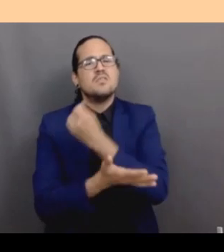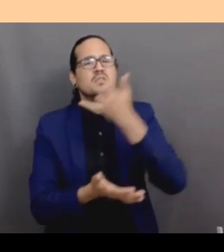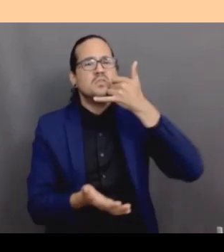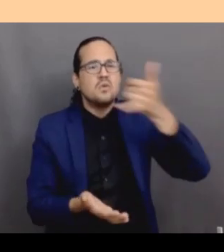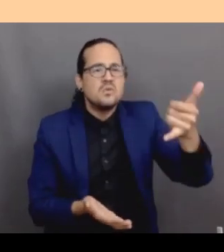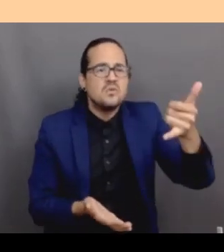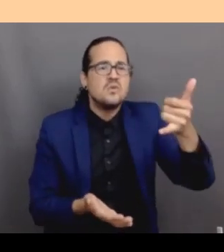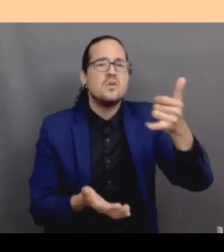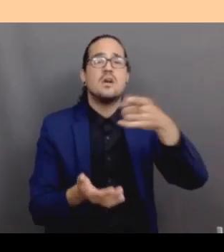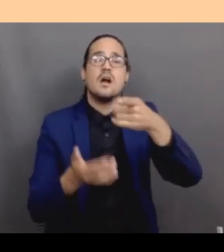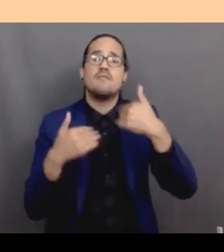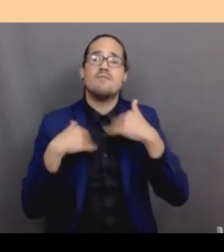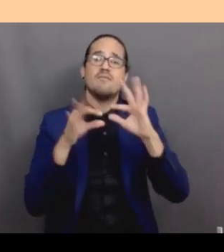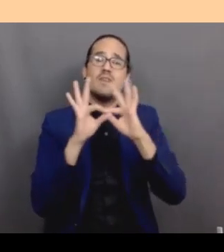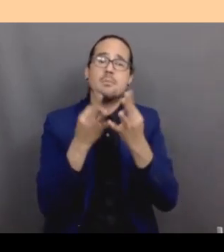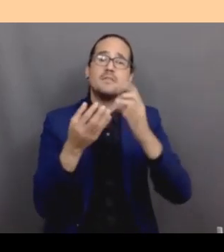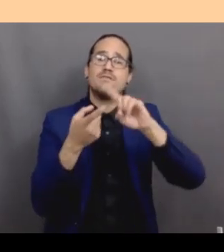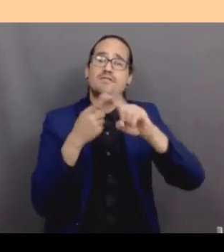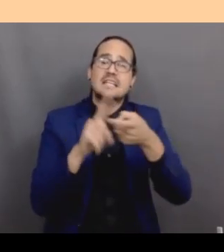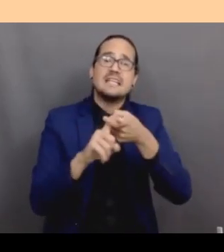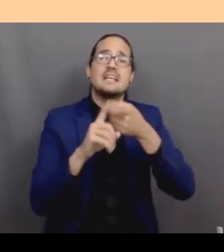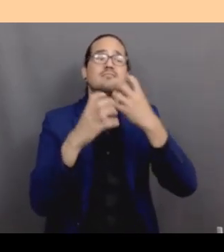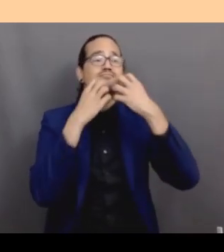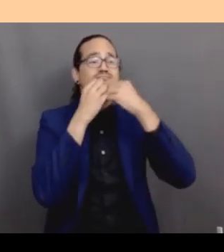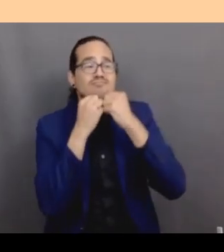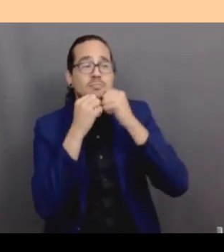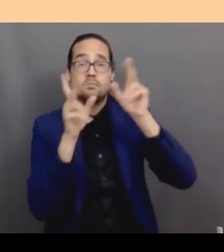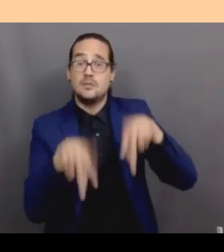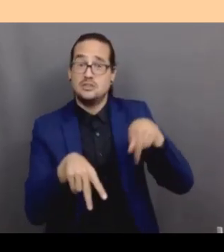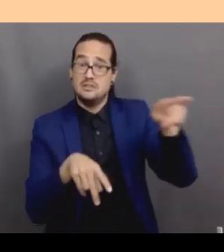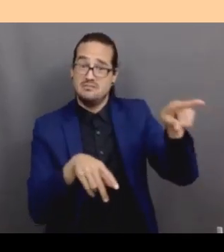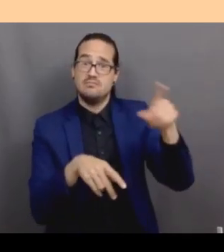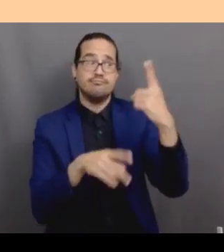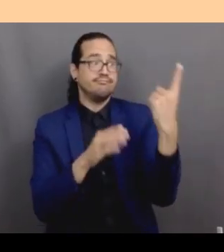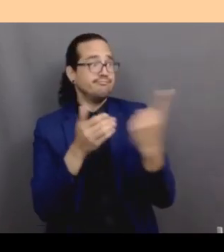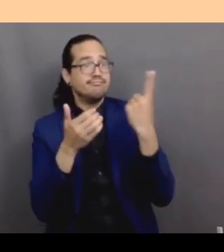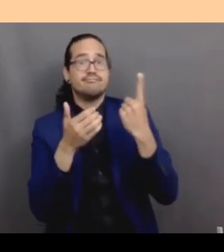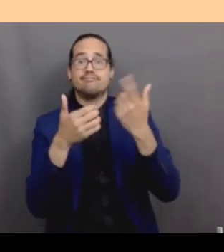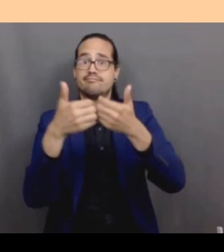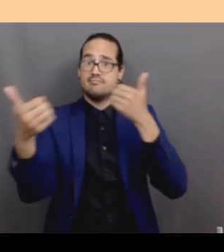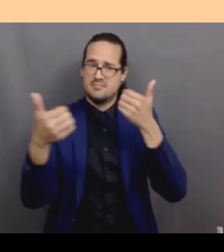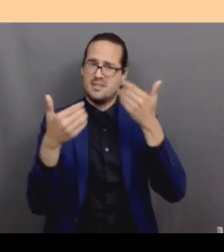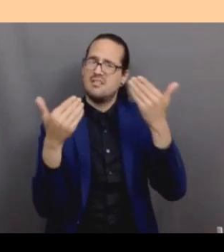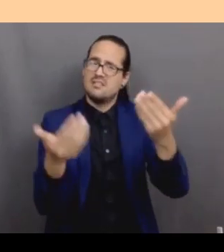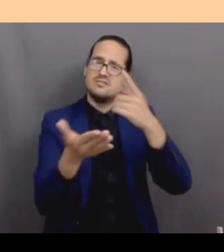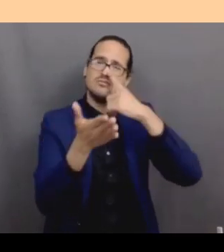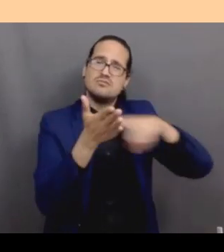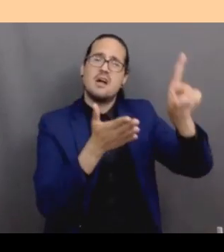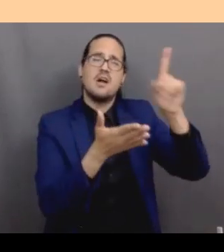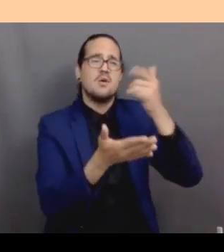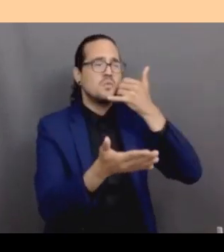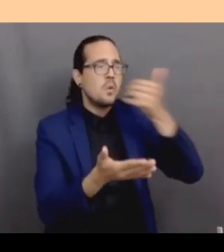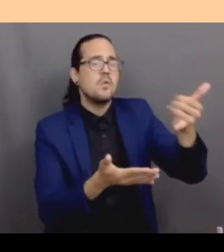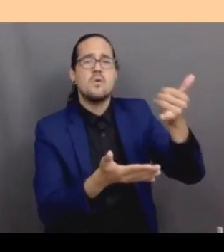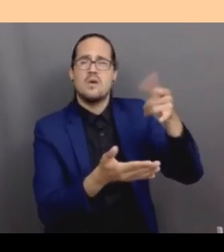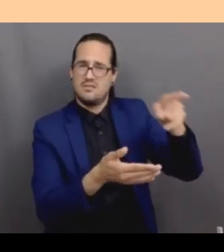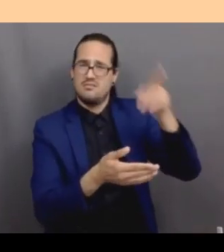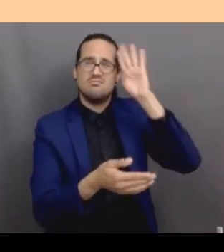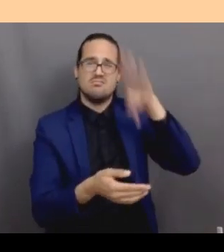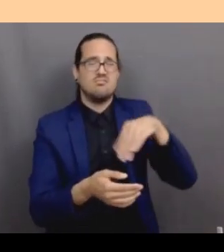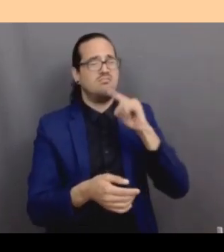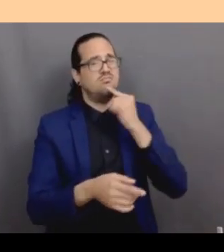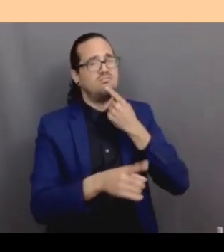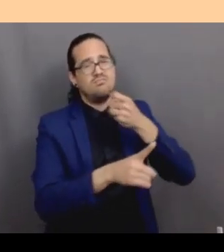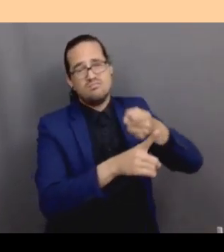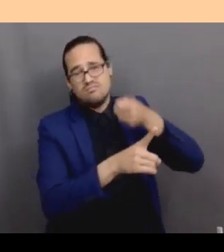friends, please go ahead and make those calls. I think that goes a long way for our physical health and mental